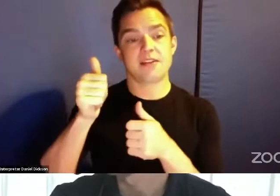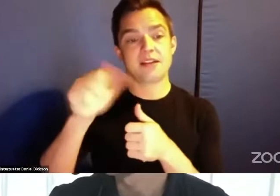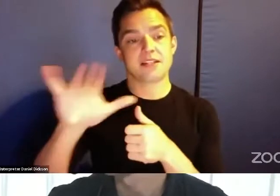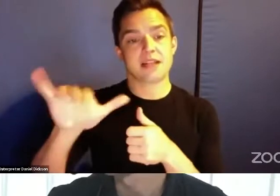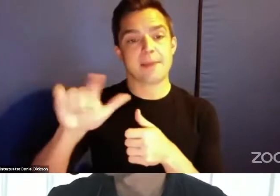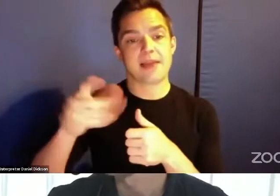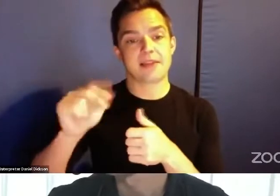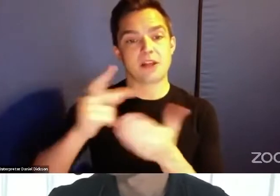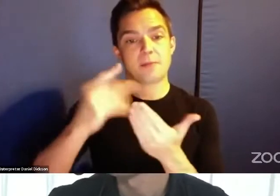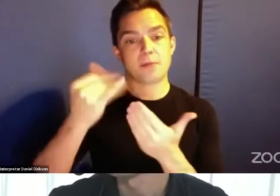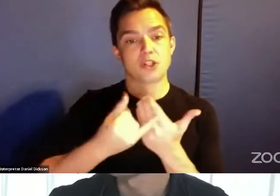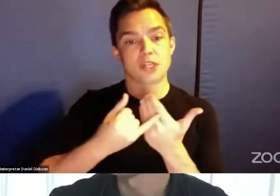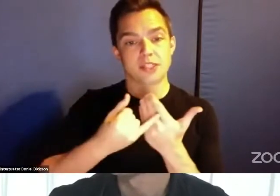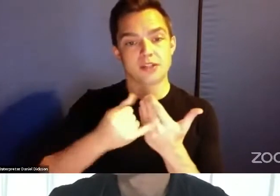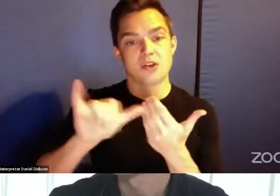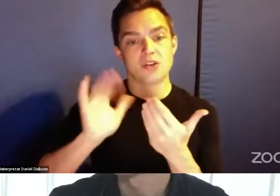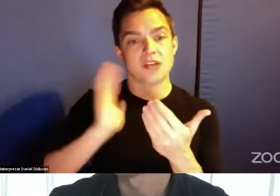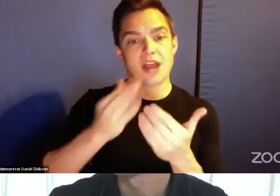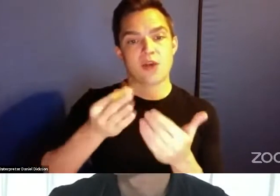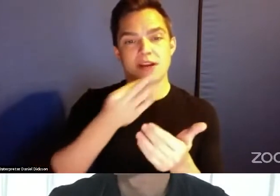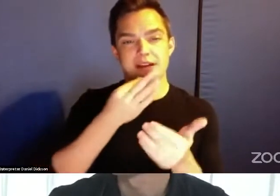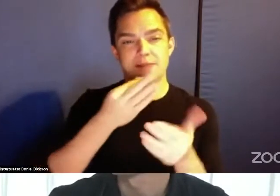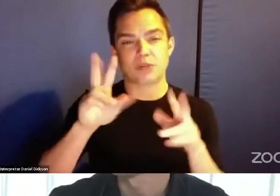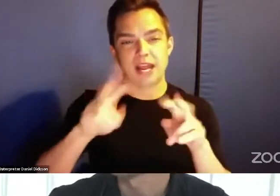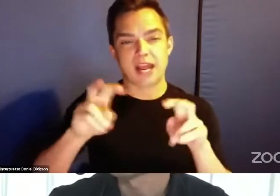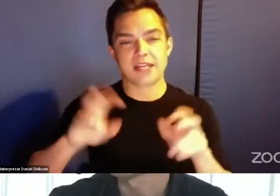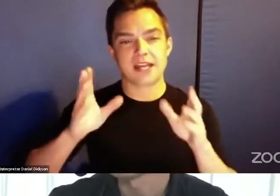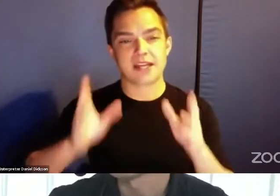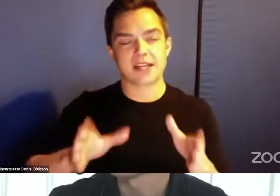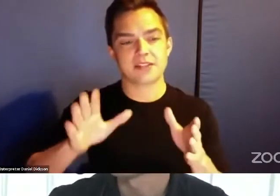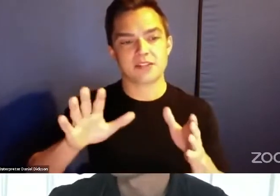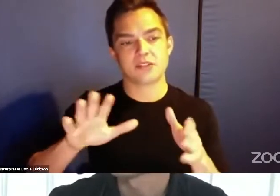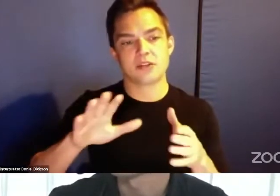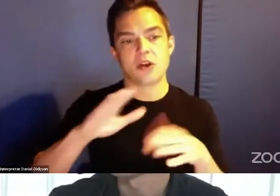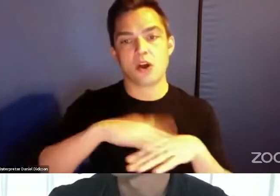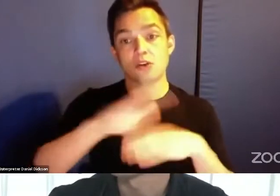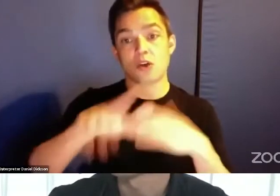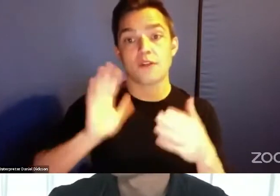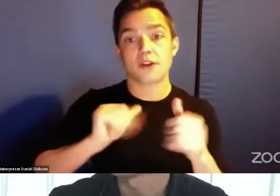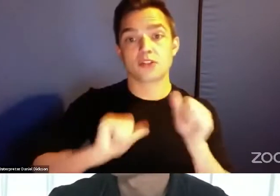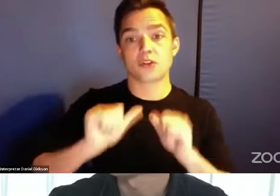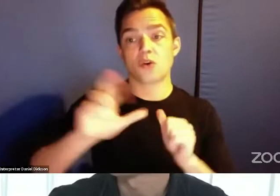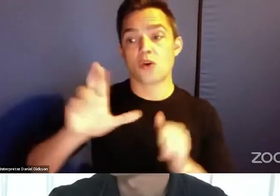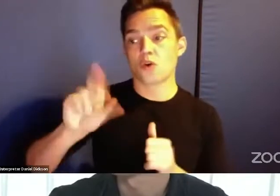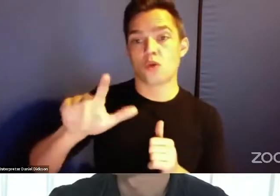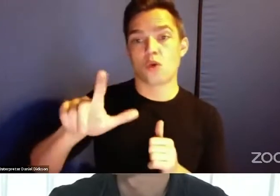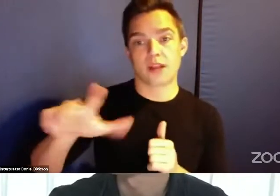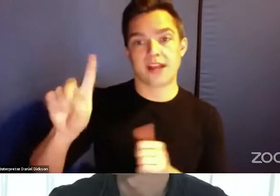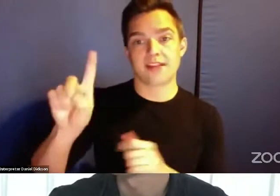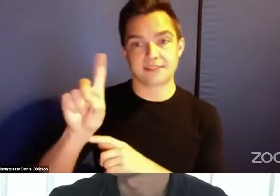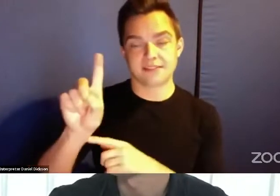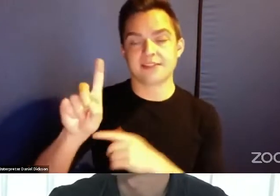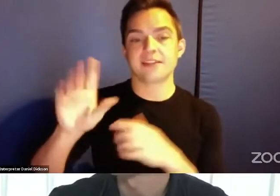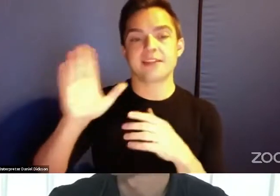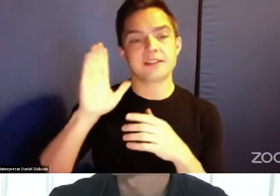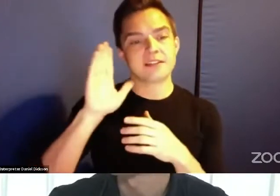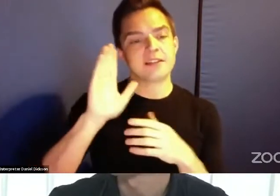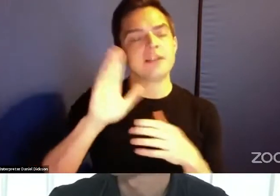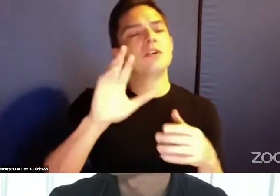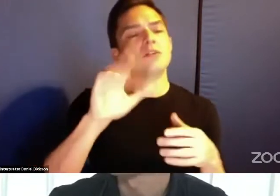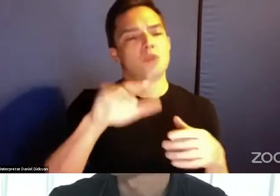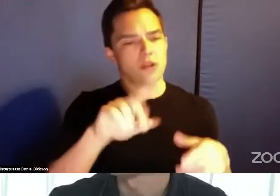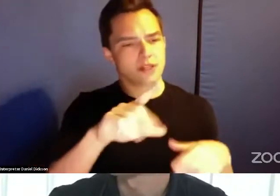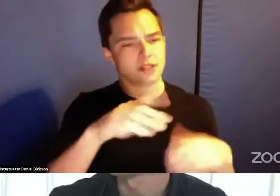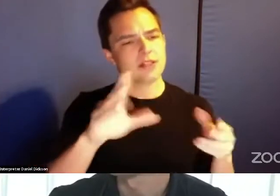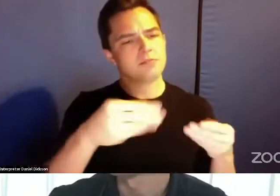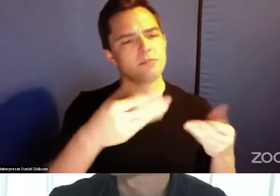our expert analyst across all of our shows. Roland, welcome once again. Just give us a little bit of information, background